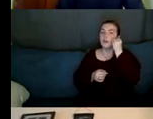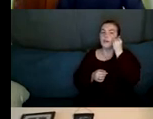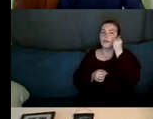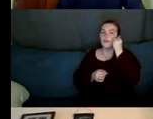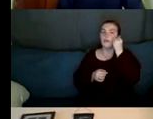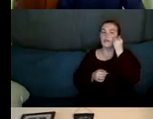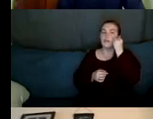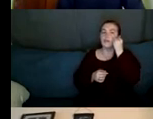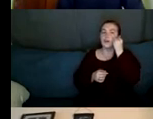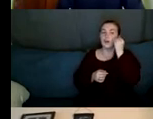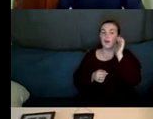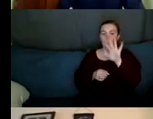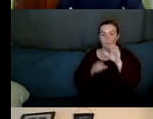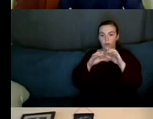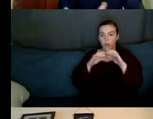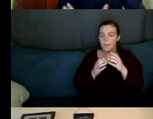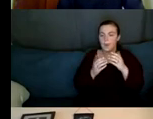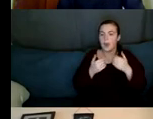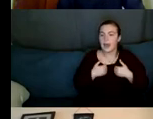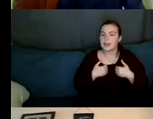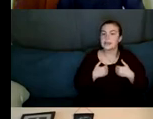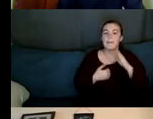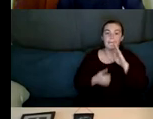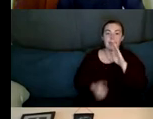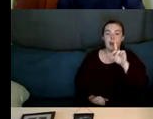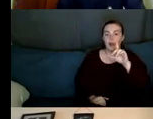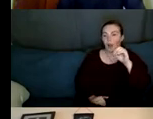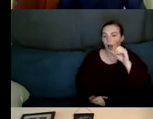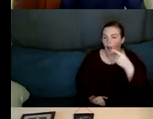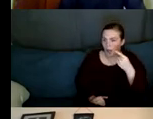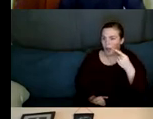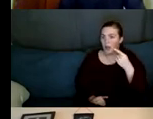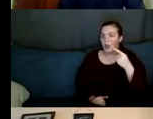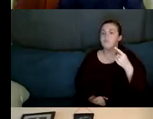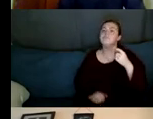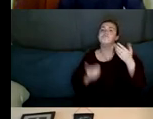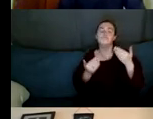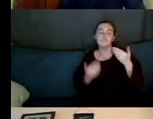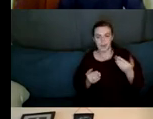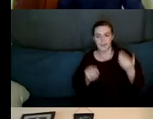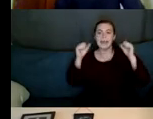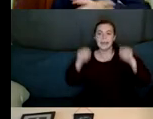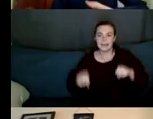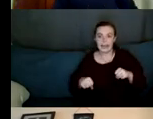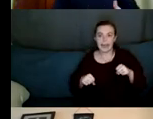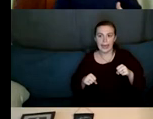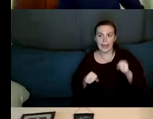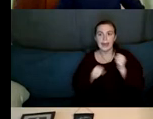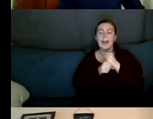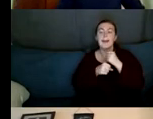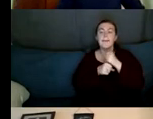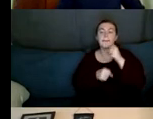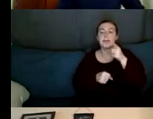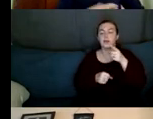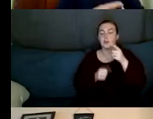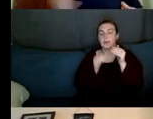group that hosts a blog and is a little bit tech savvy, they might be able to make you a sub page off